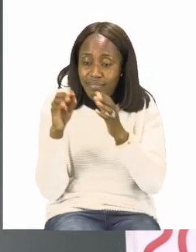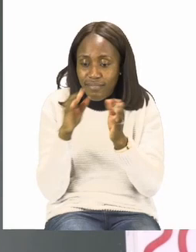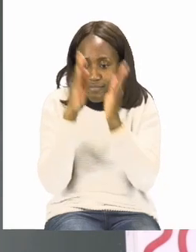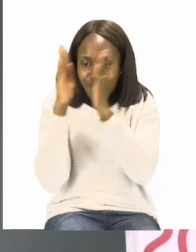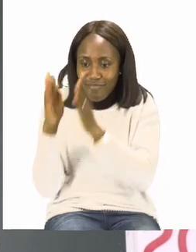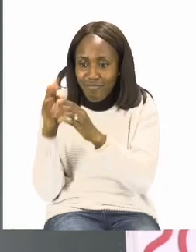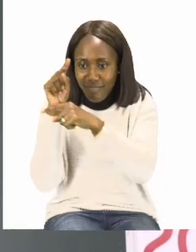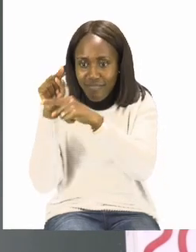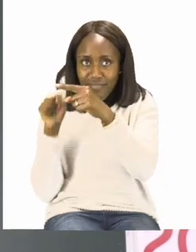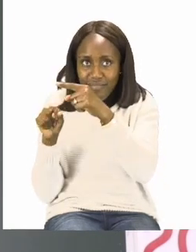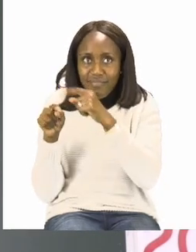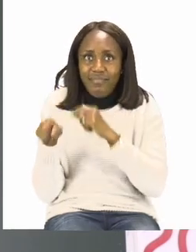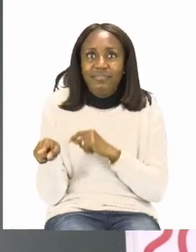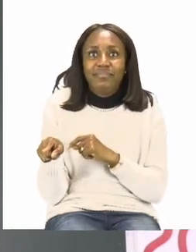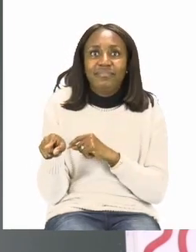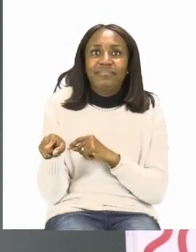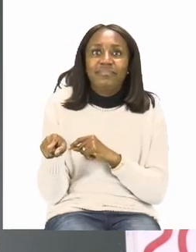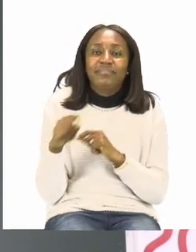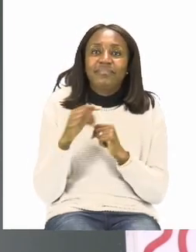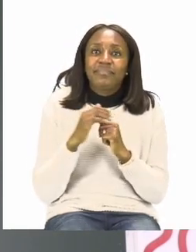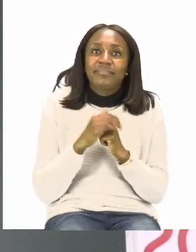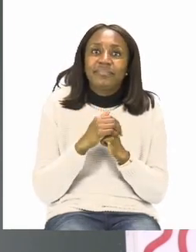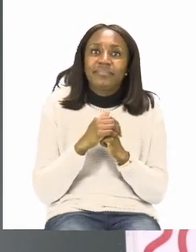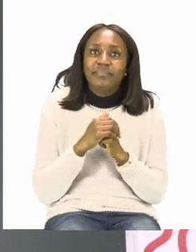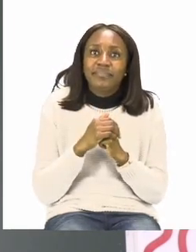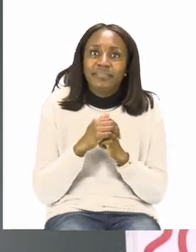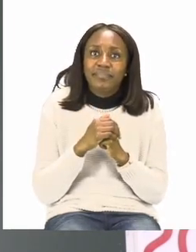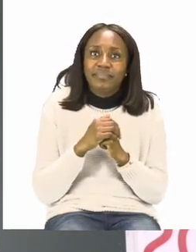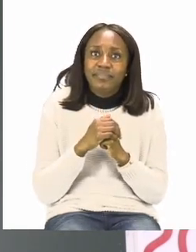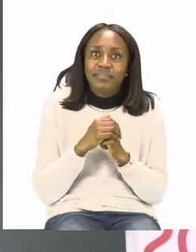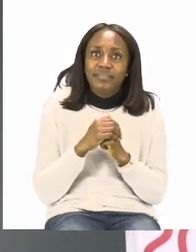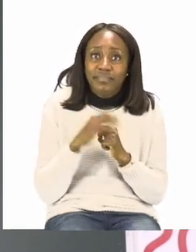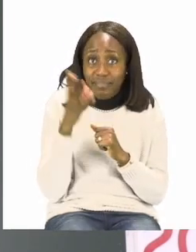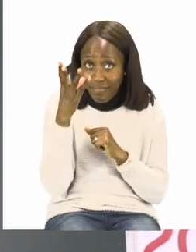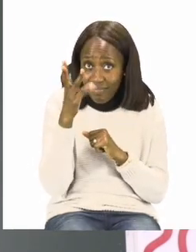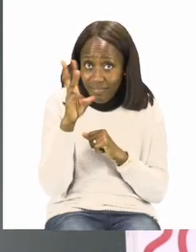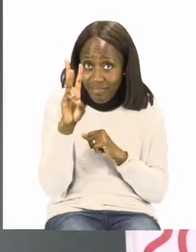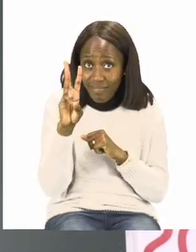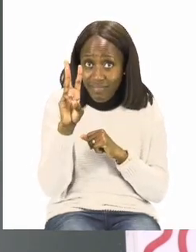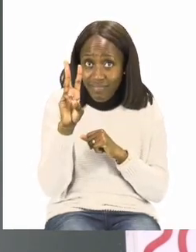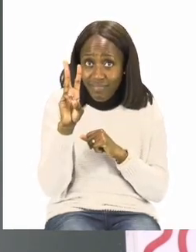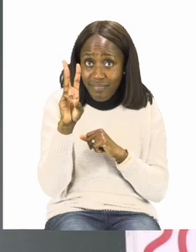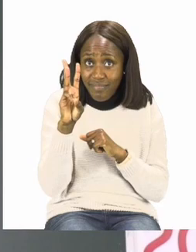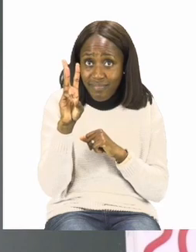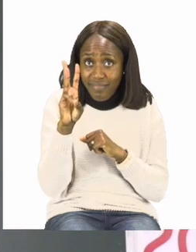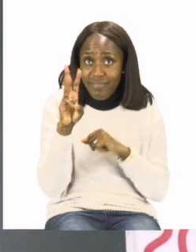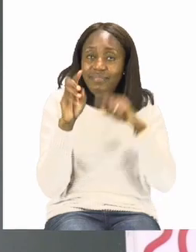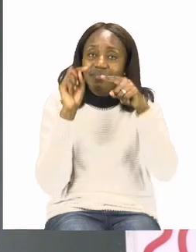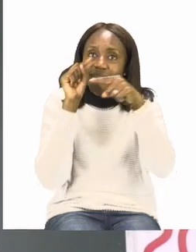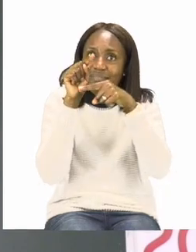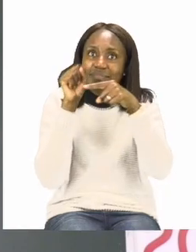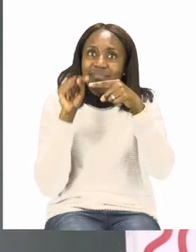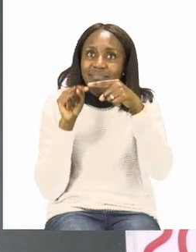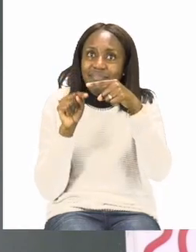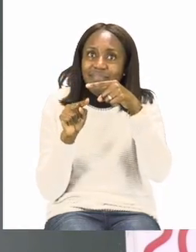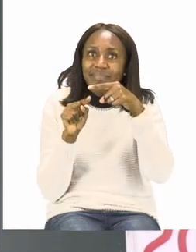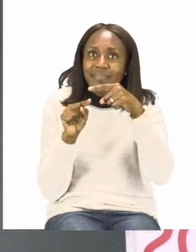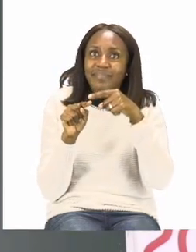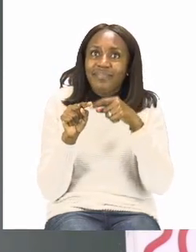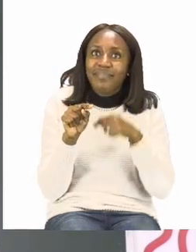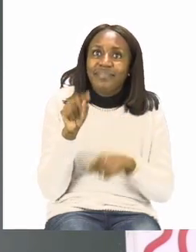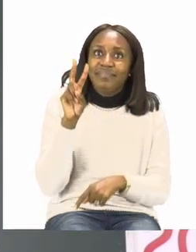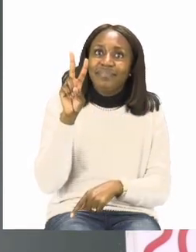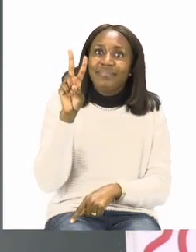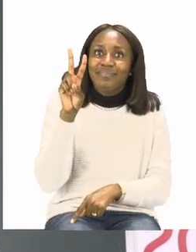place for the missing number at the beginning for the division. So our answer here will be